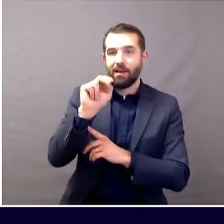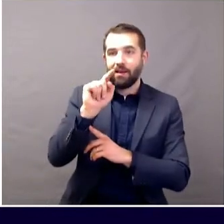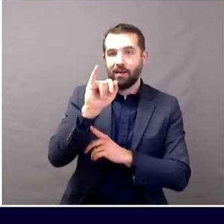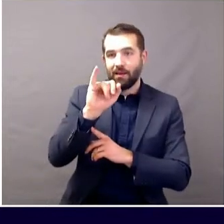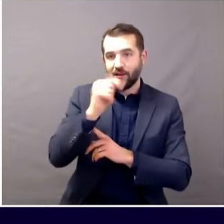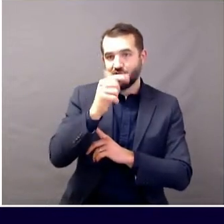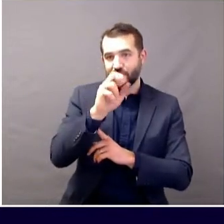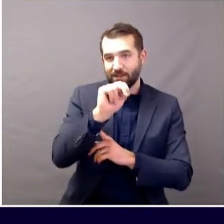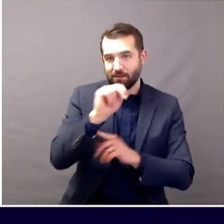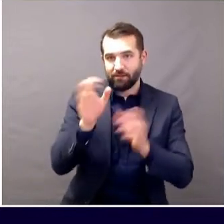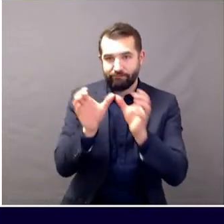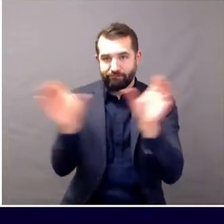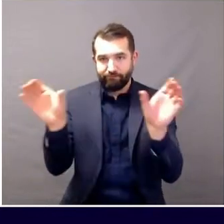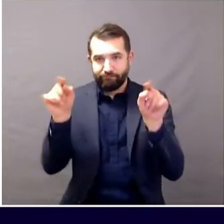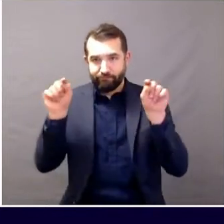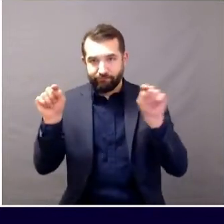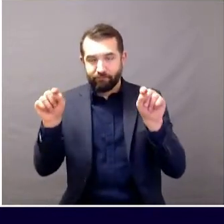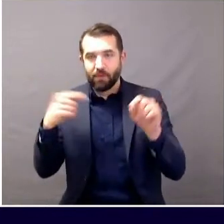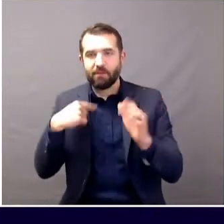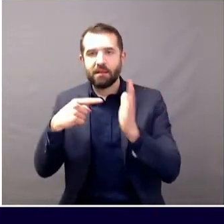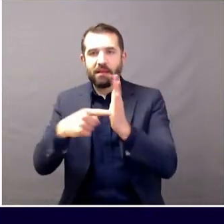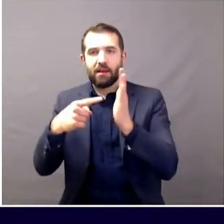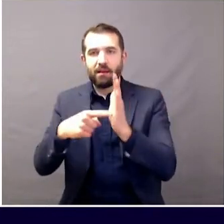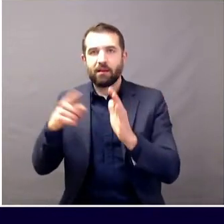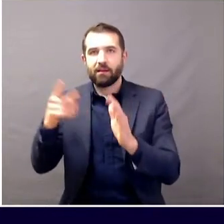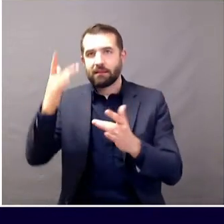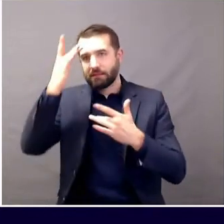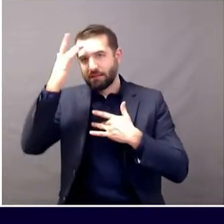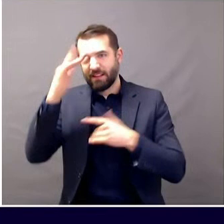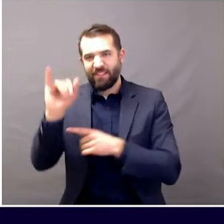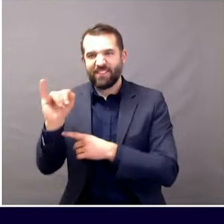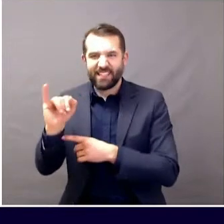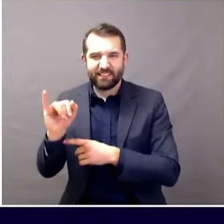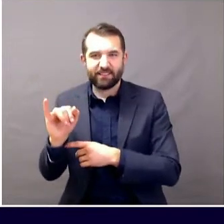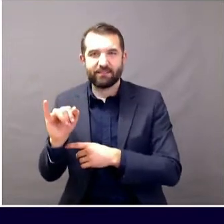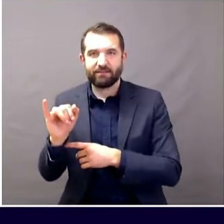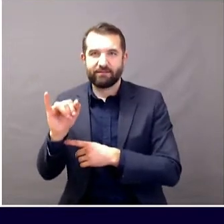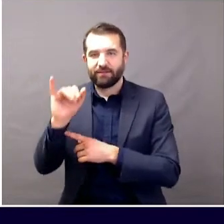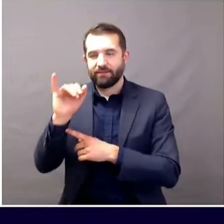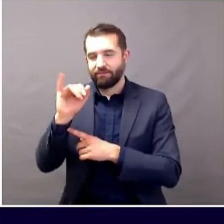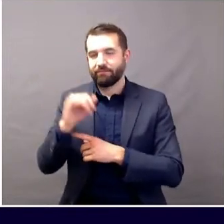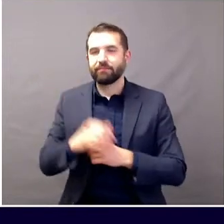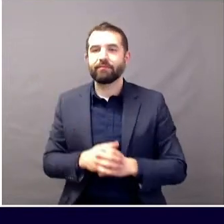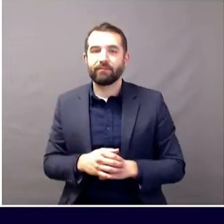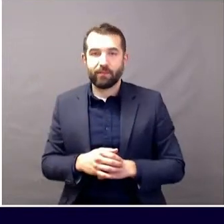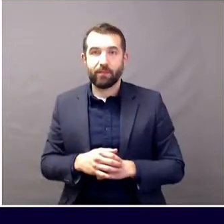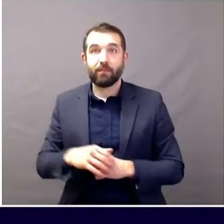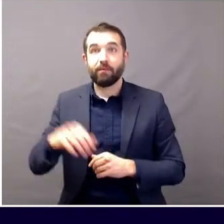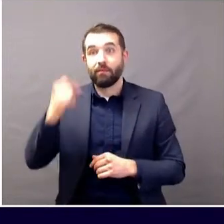infections, which is important, it's also important to keep them separated to some degree. So that's on our website